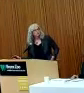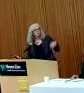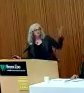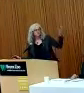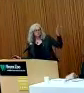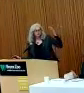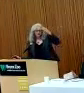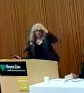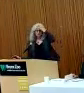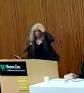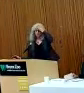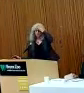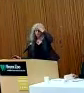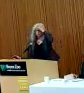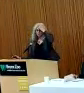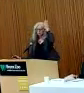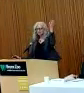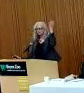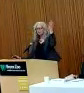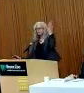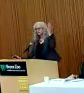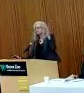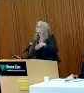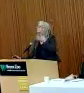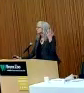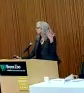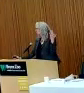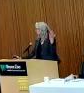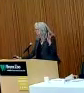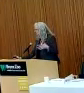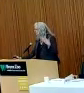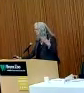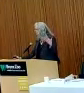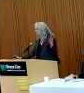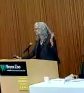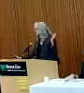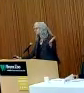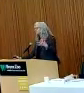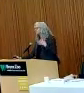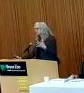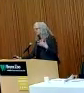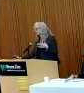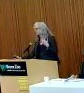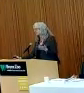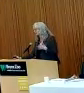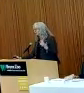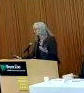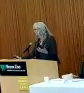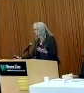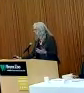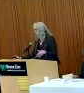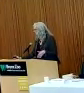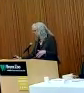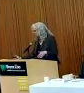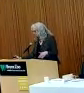um so much like um undesign the red line you can we can continues to see deep disparities in lending and Home